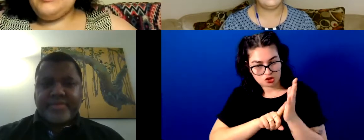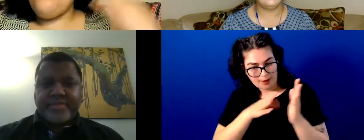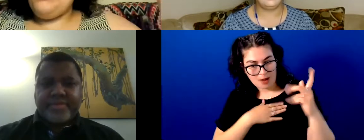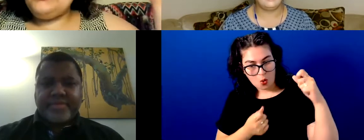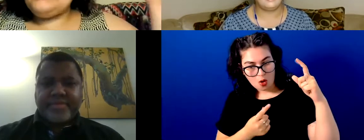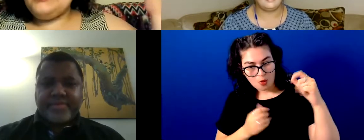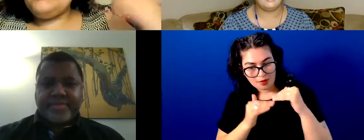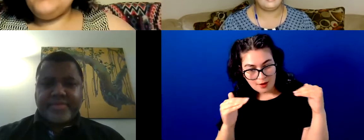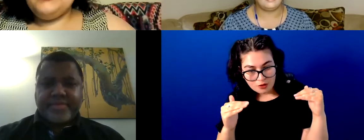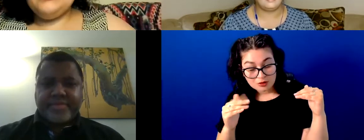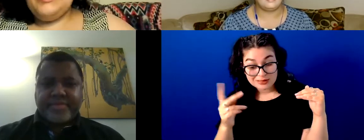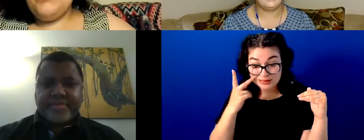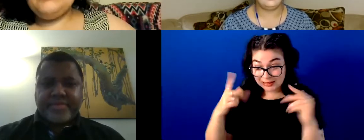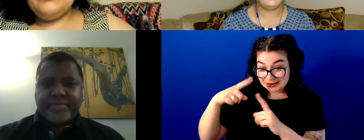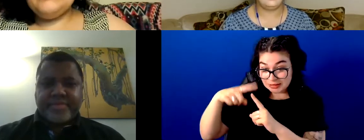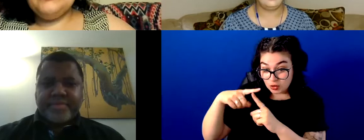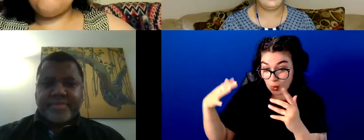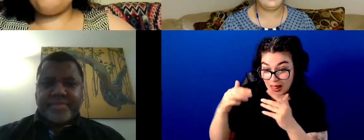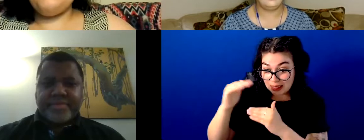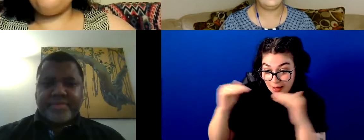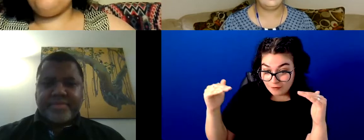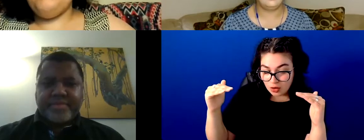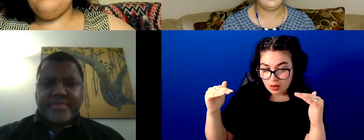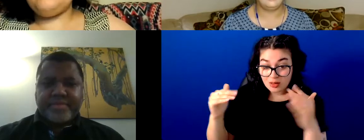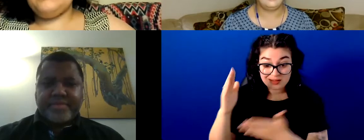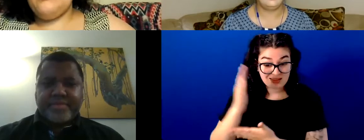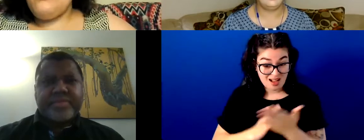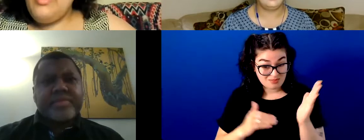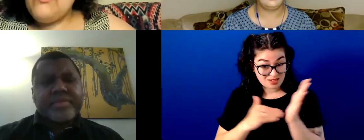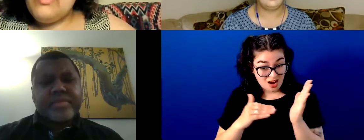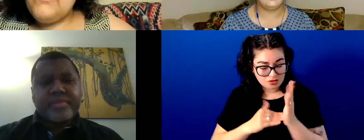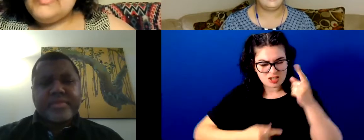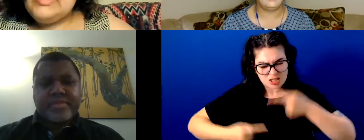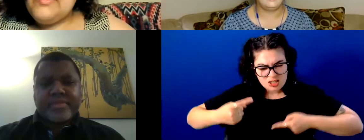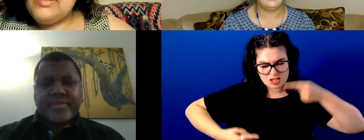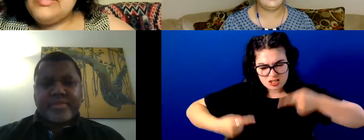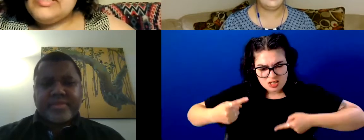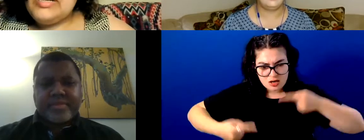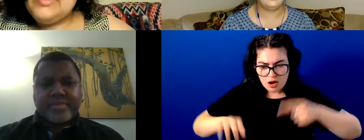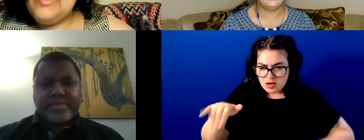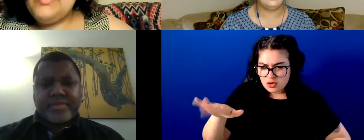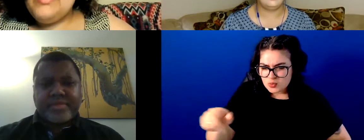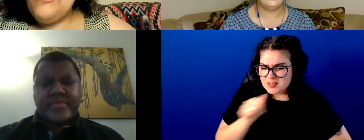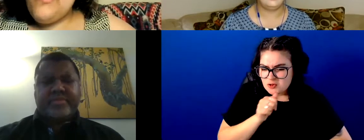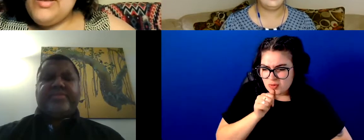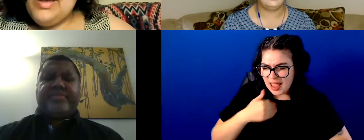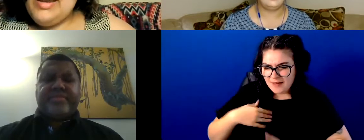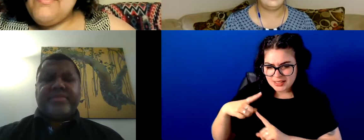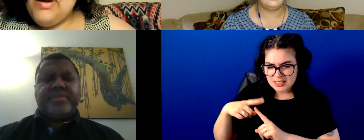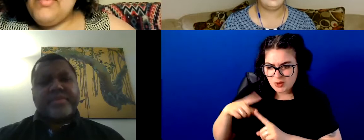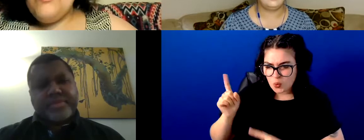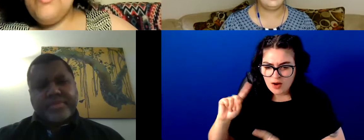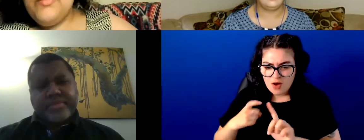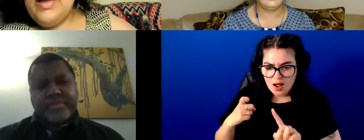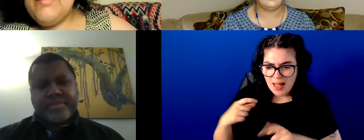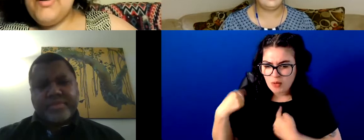they see how high my testosterone is. And I've had doctors fight with me on just like, how long have you been secretly on testosterone? Where are you getting it